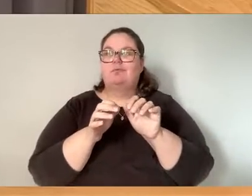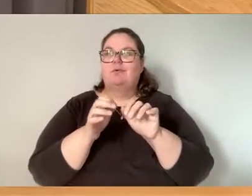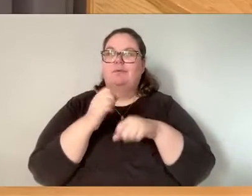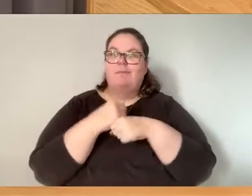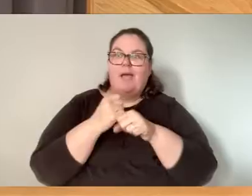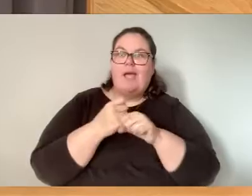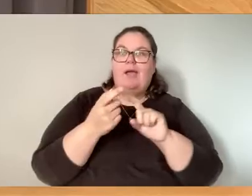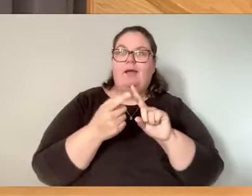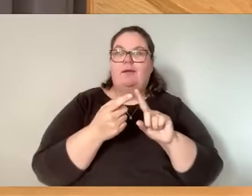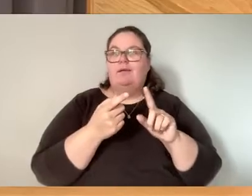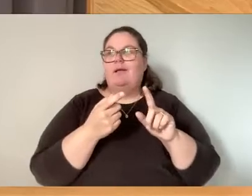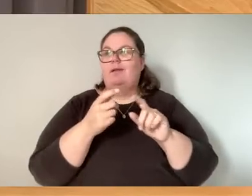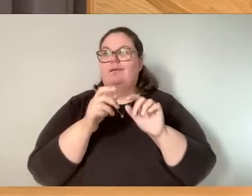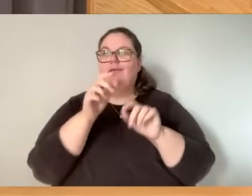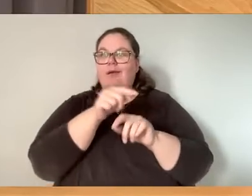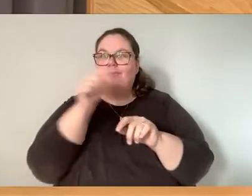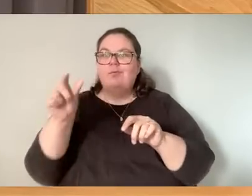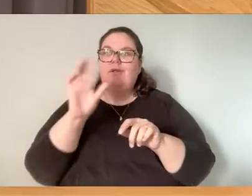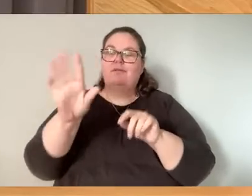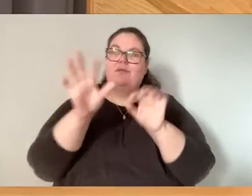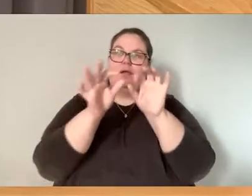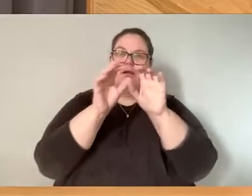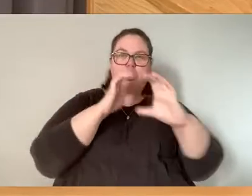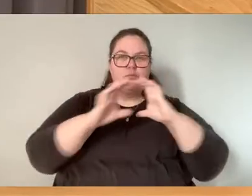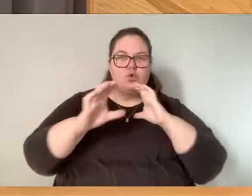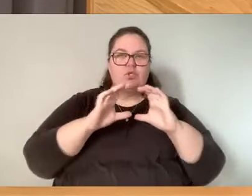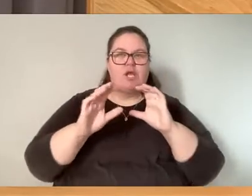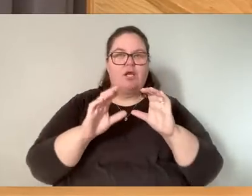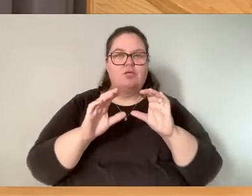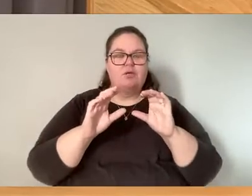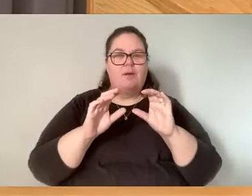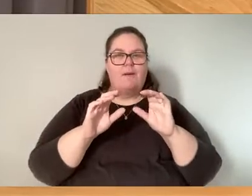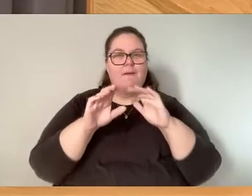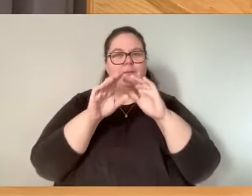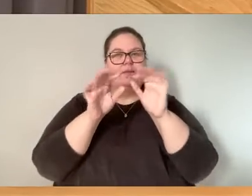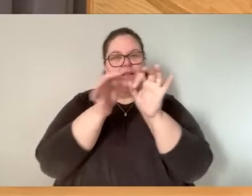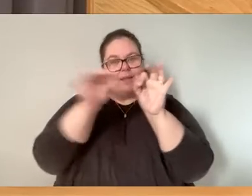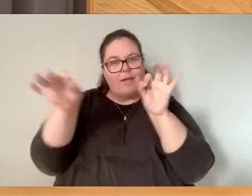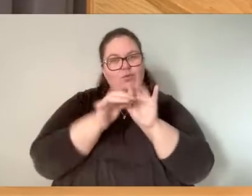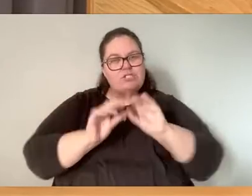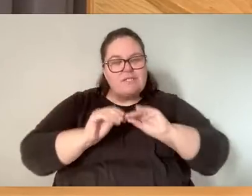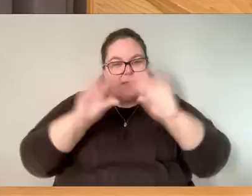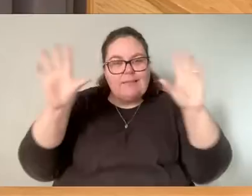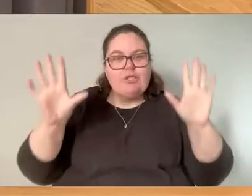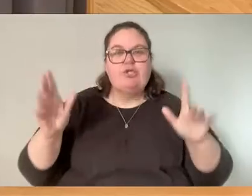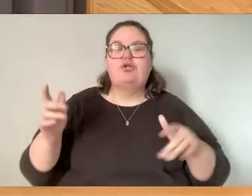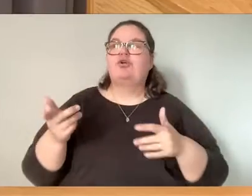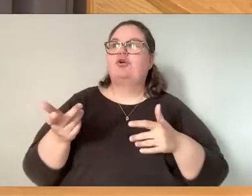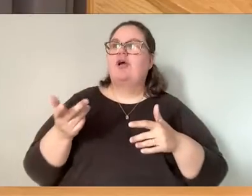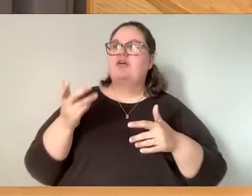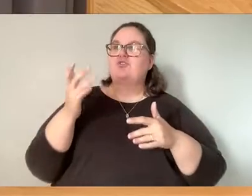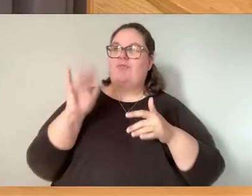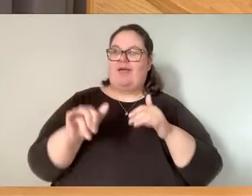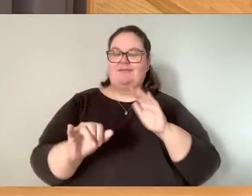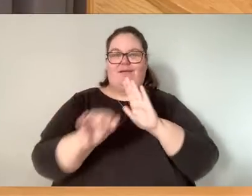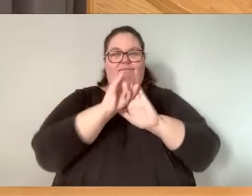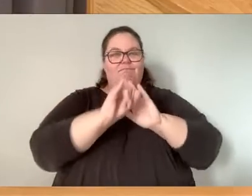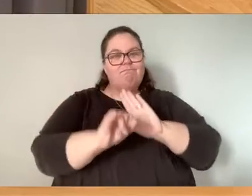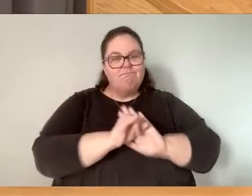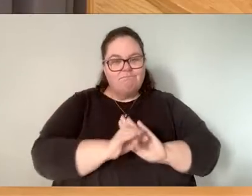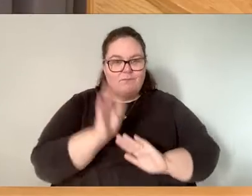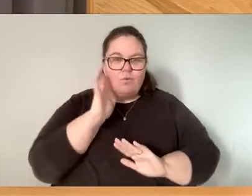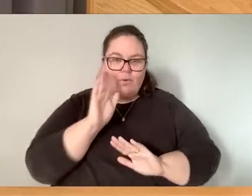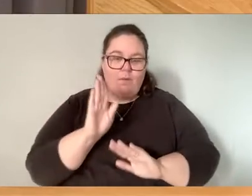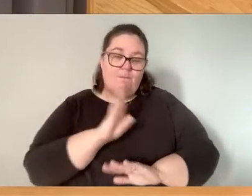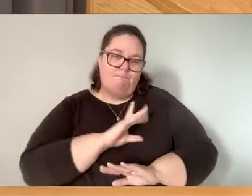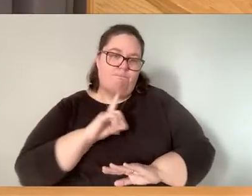government develop for their communications. So that an evaluation framework and performance indicators are something that the board will be